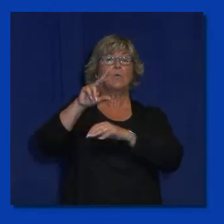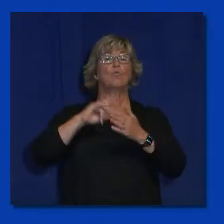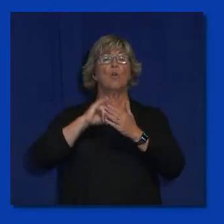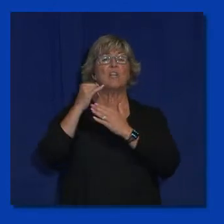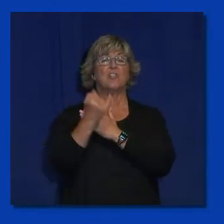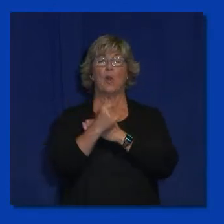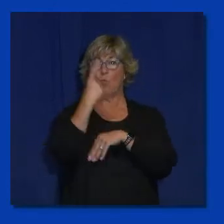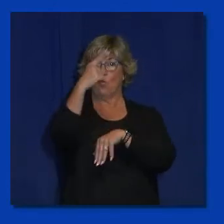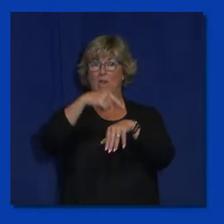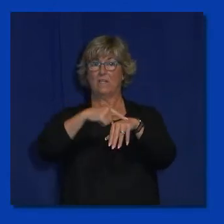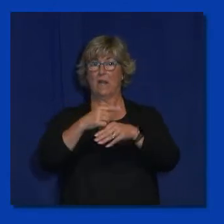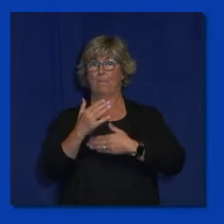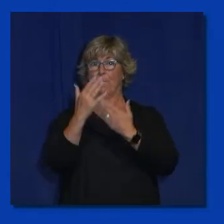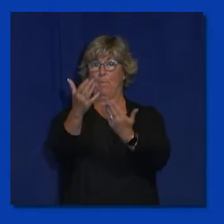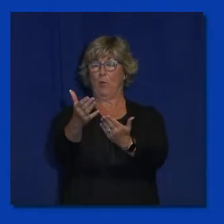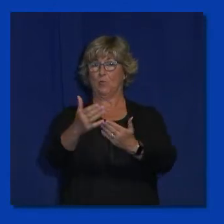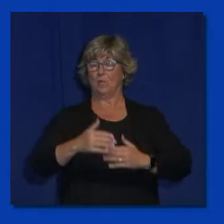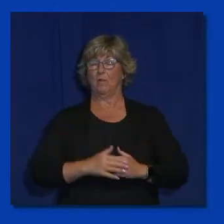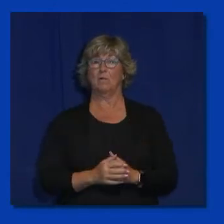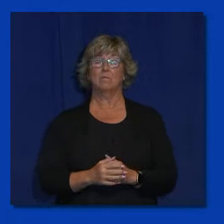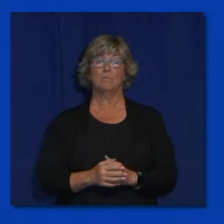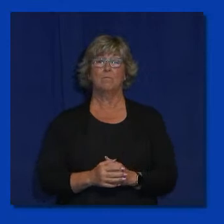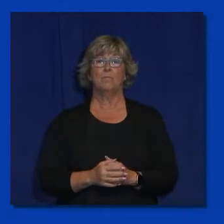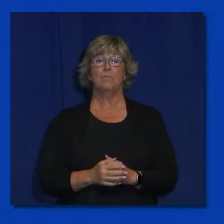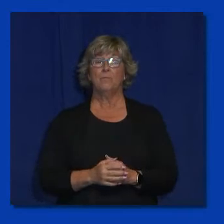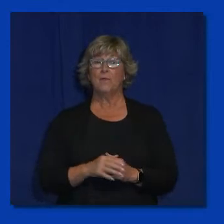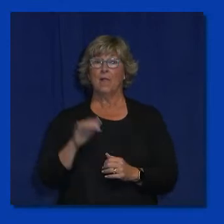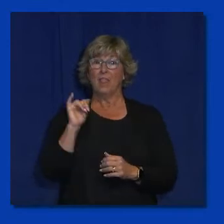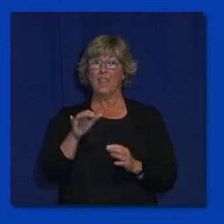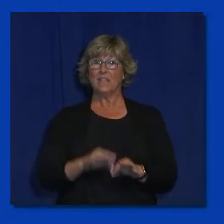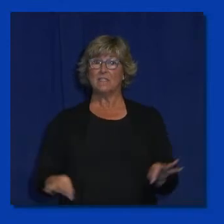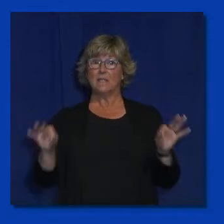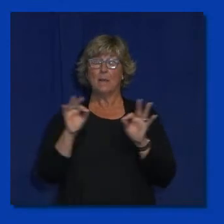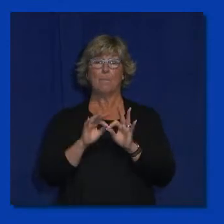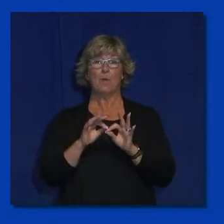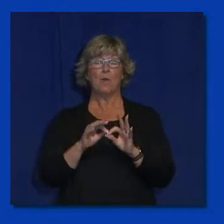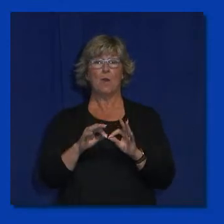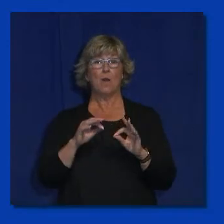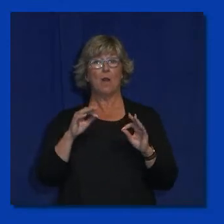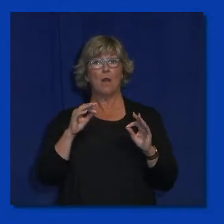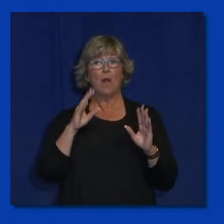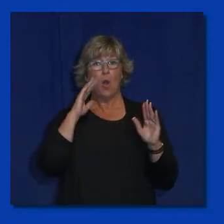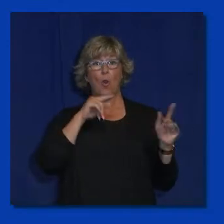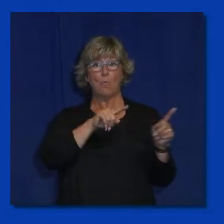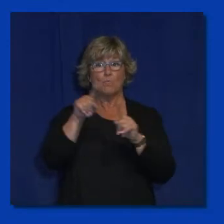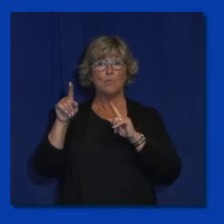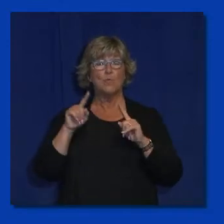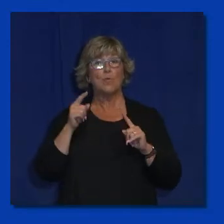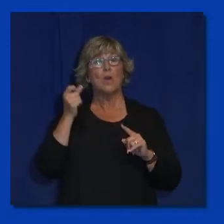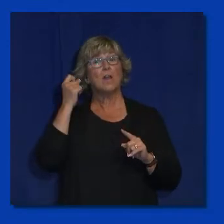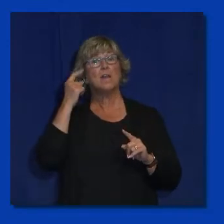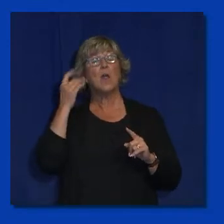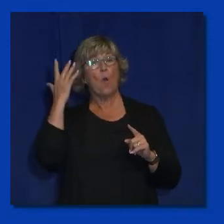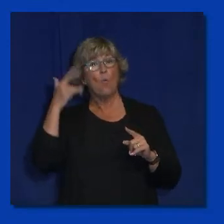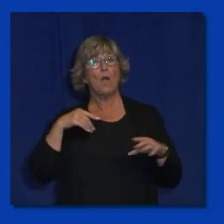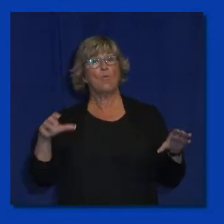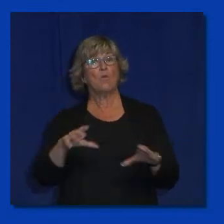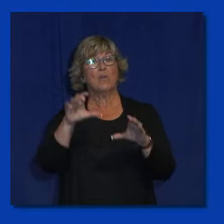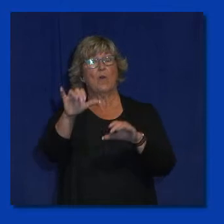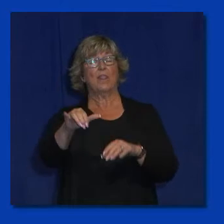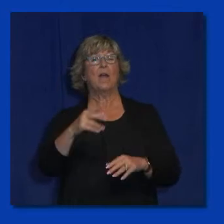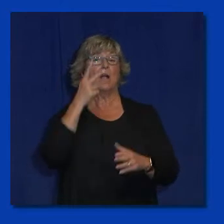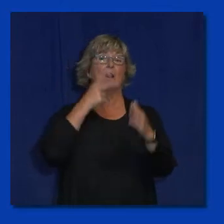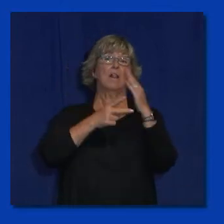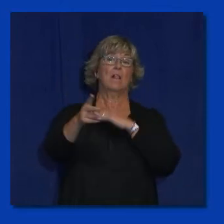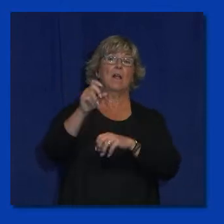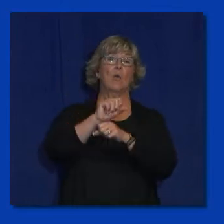projects, one-time proposals. So this is important, and I hope folks understand why we're doing it, and I look